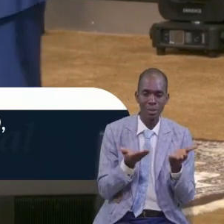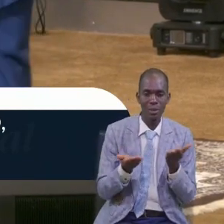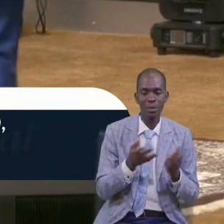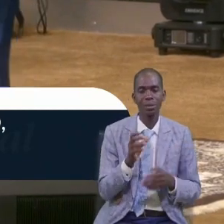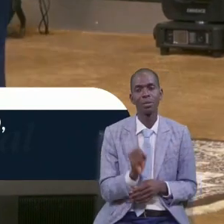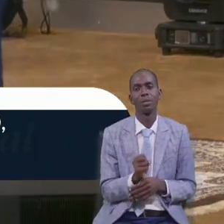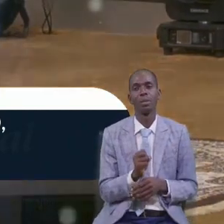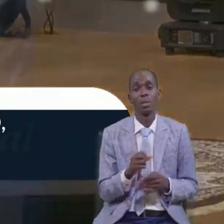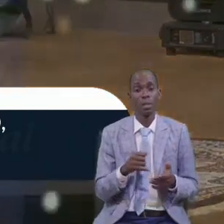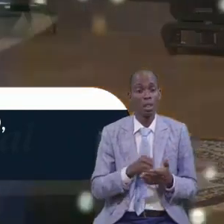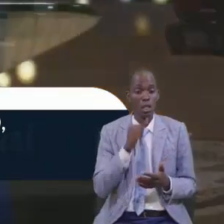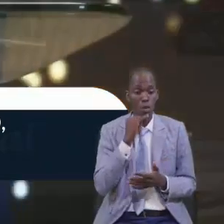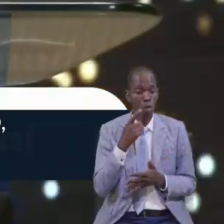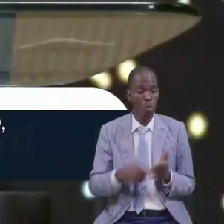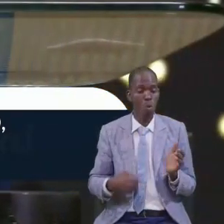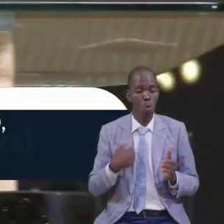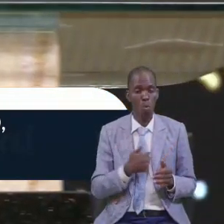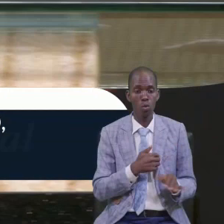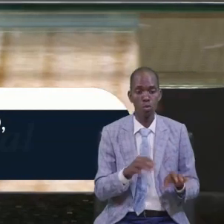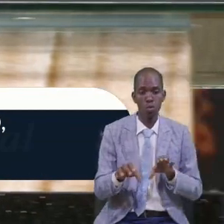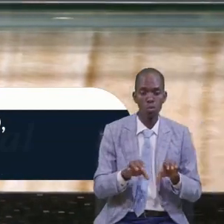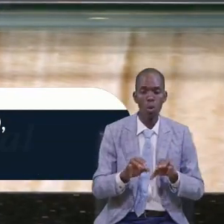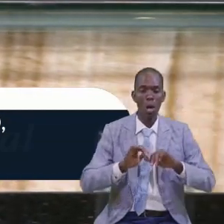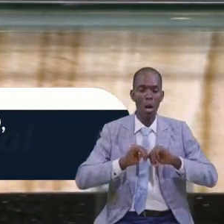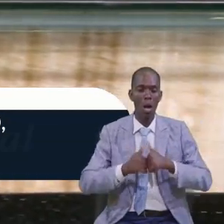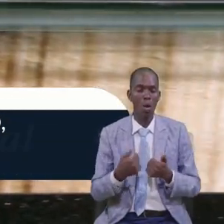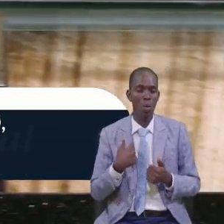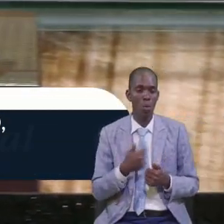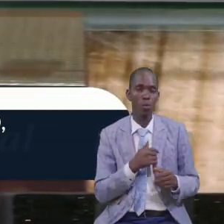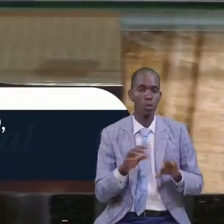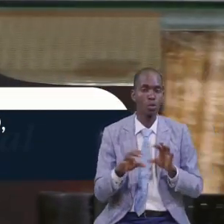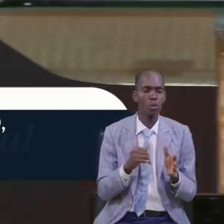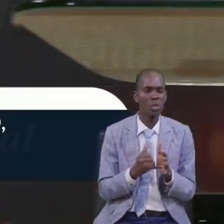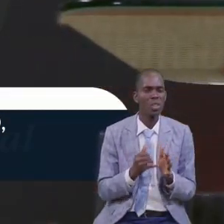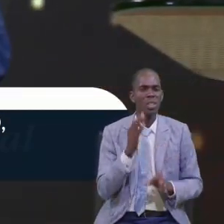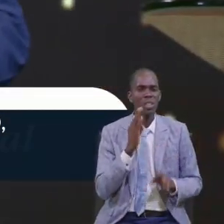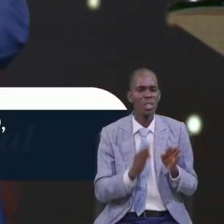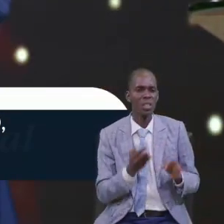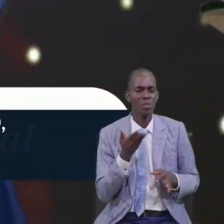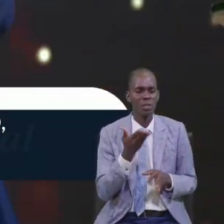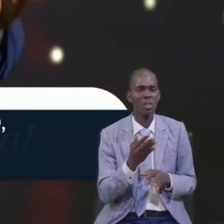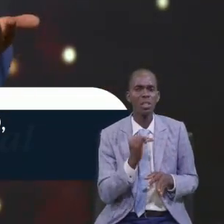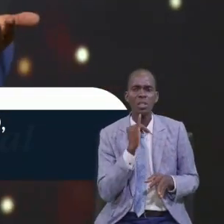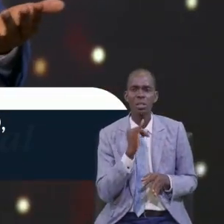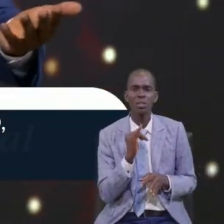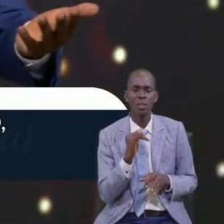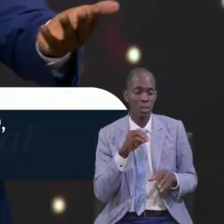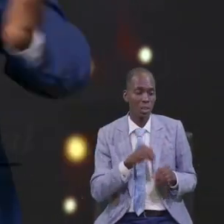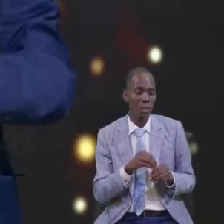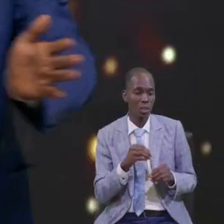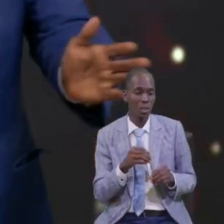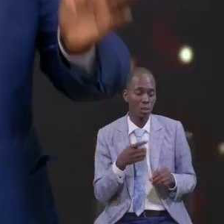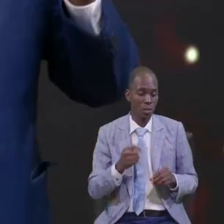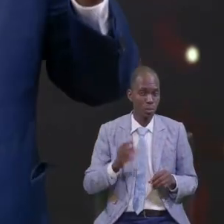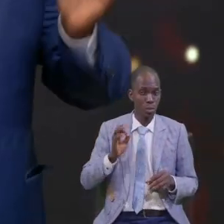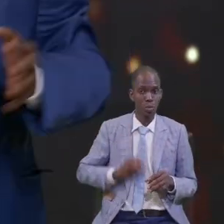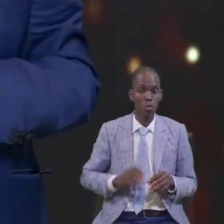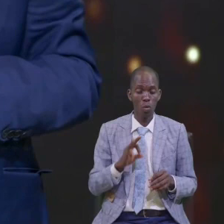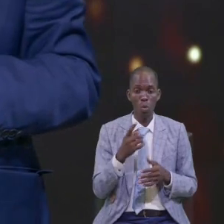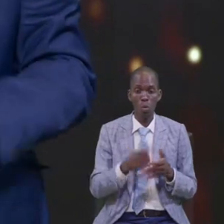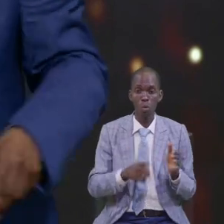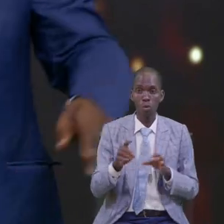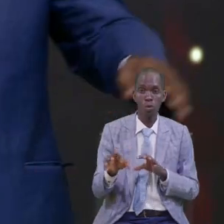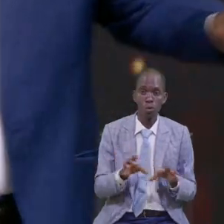is what we do, it is how we do it, it's the benefit of what you do, it's the profit of what you do, it's